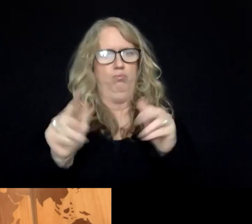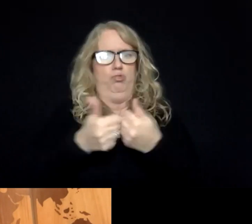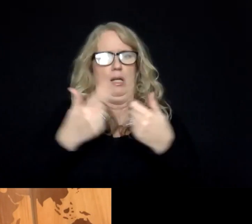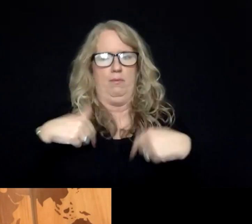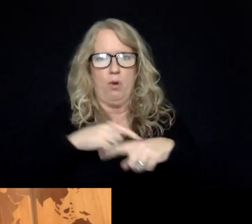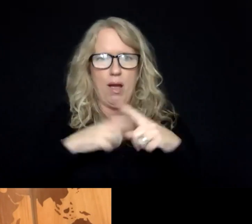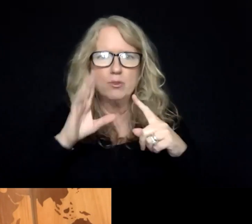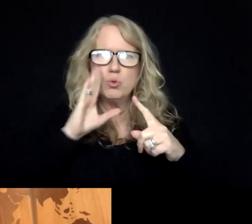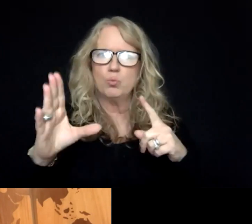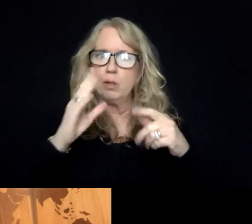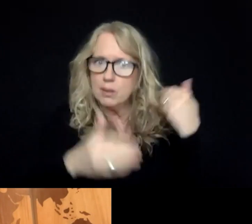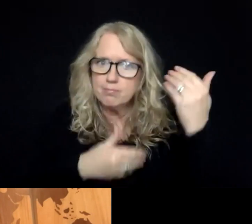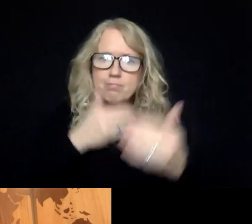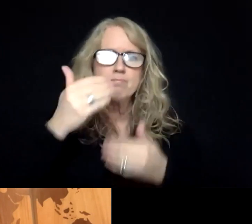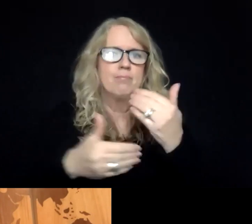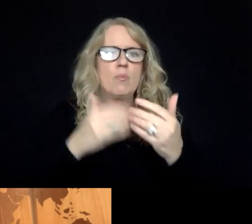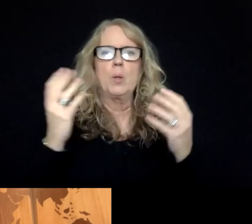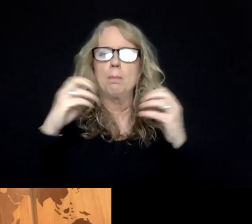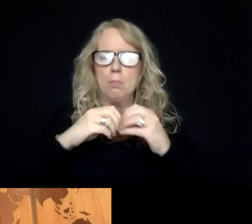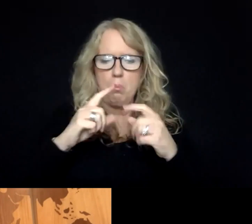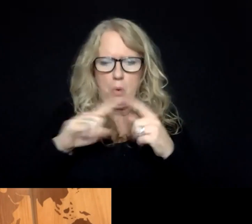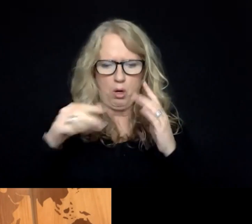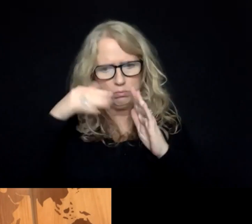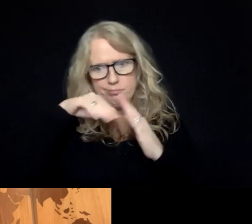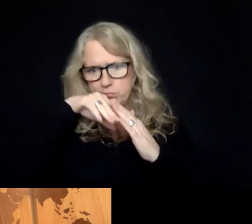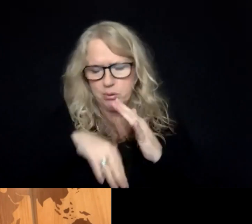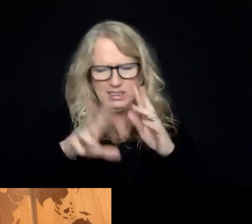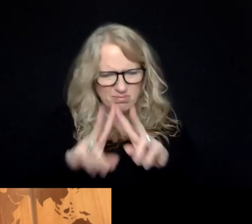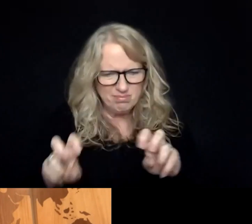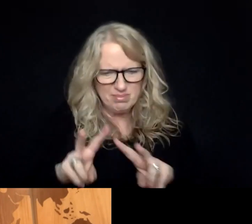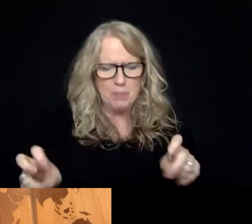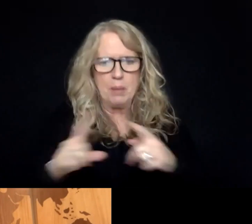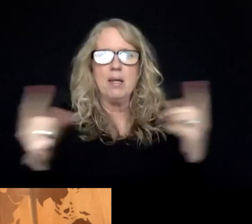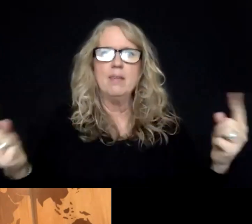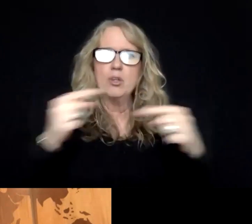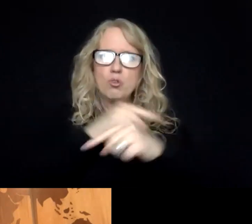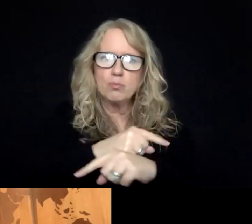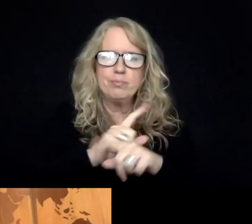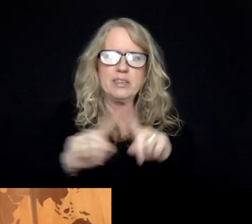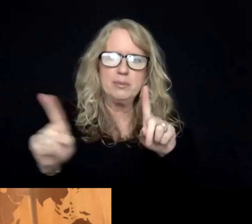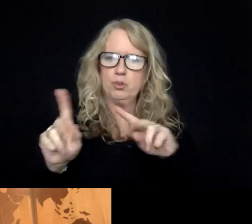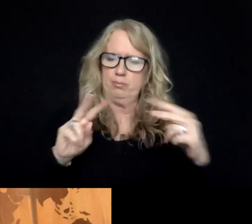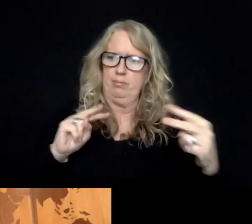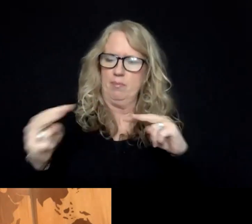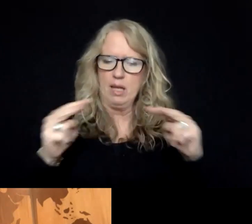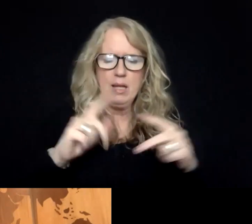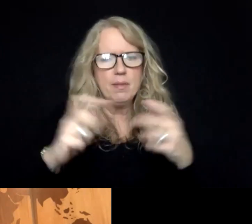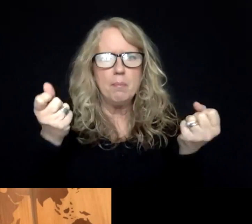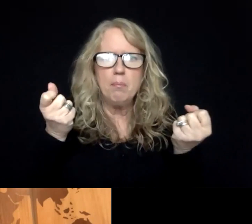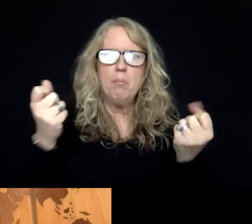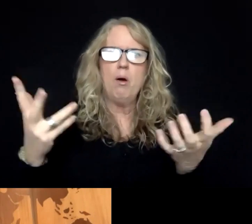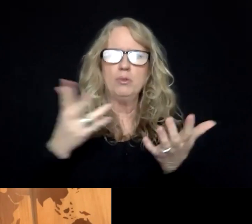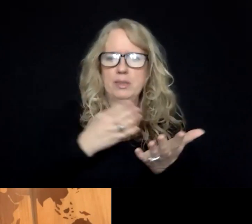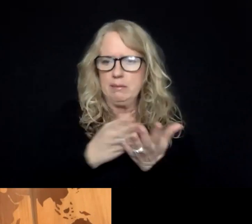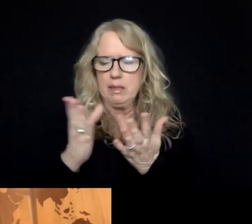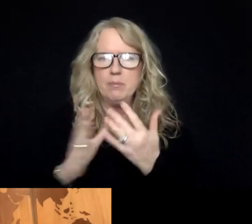and look beyond the disciplinary silos and collaborate across diverse domains, recognizing that the multifaceted nature of